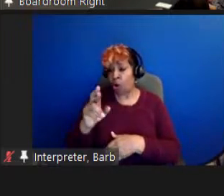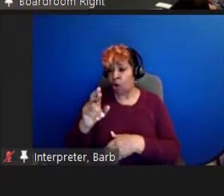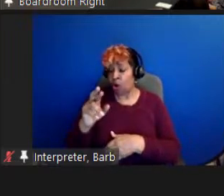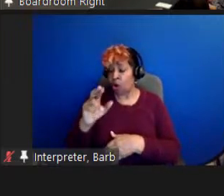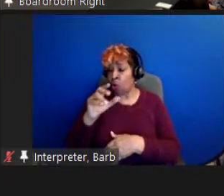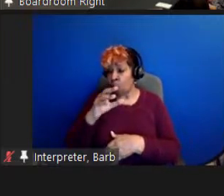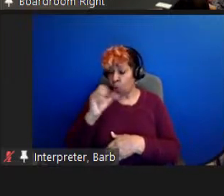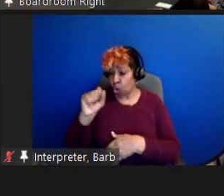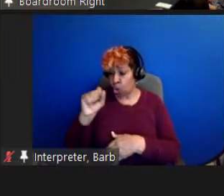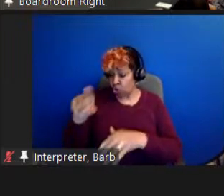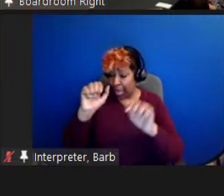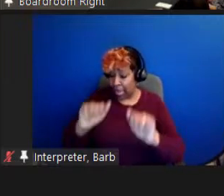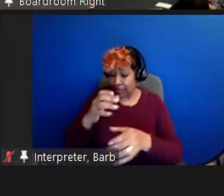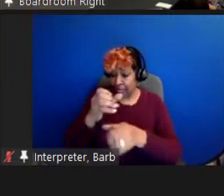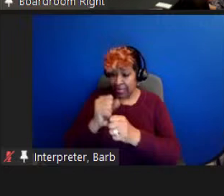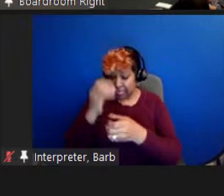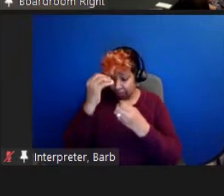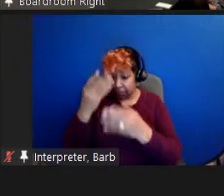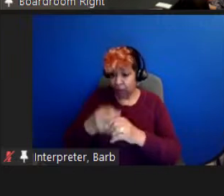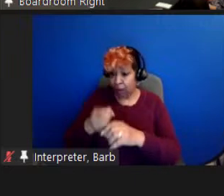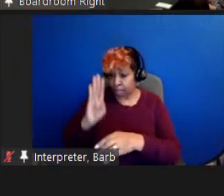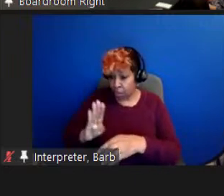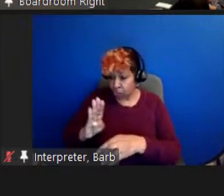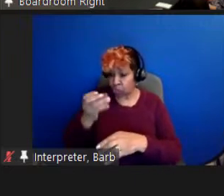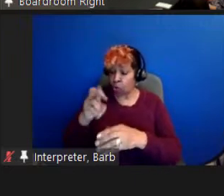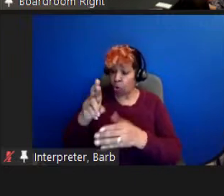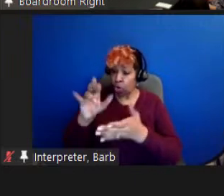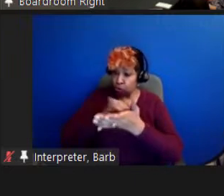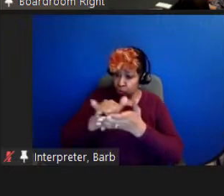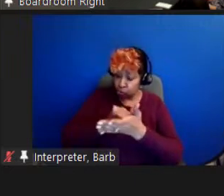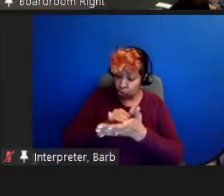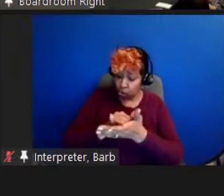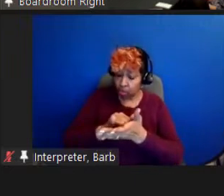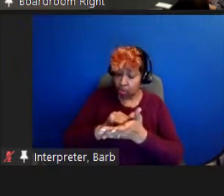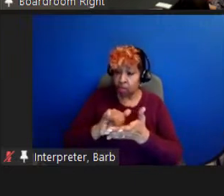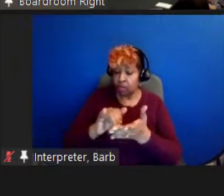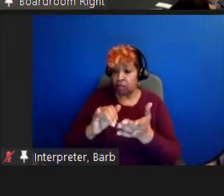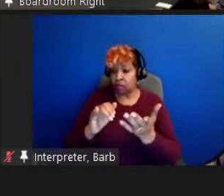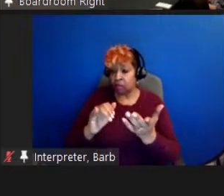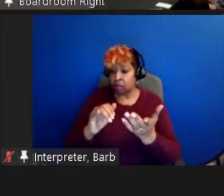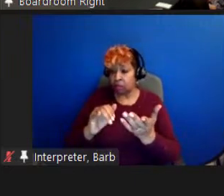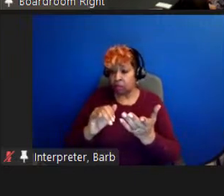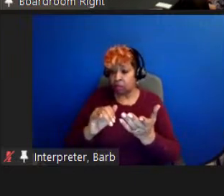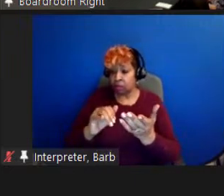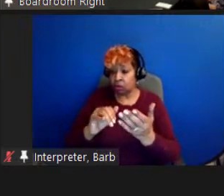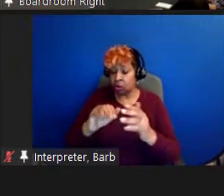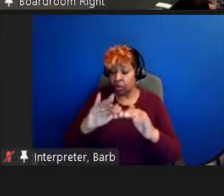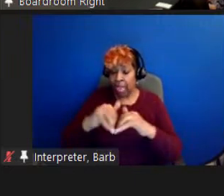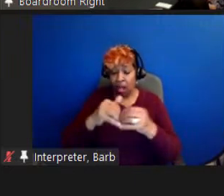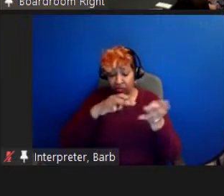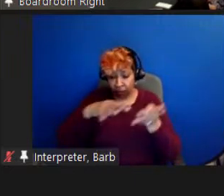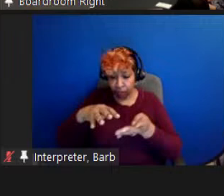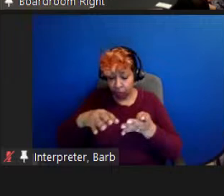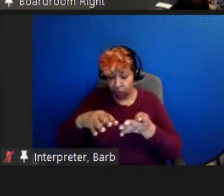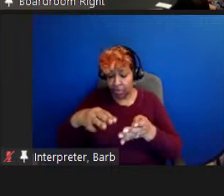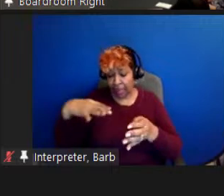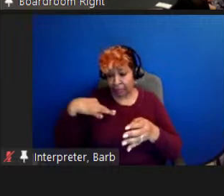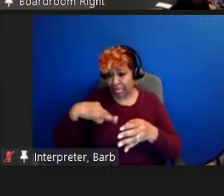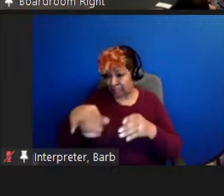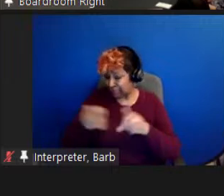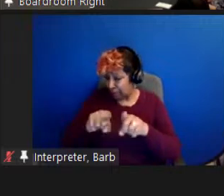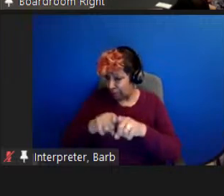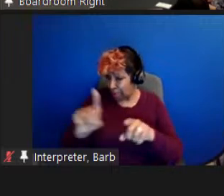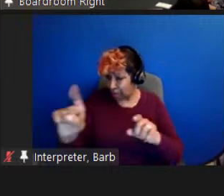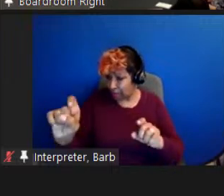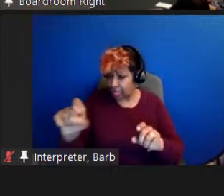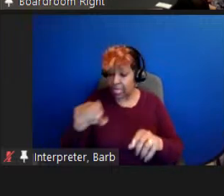get that data from Boston or New York on just what the flow of applications is like? Yeah, so we